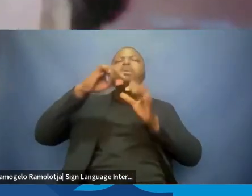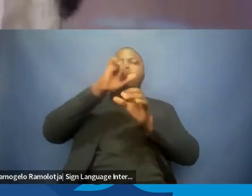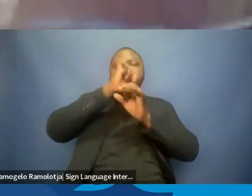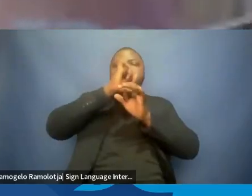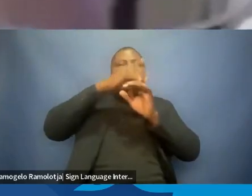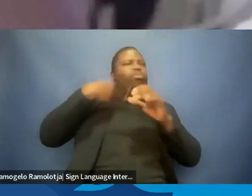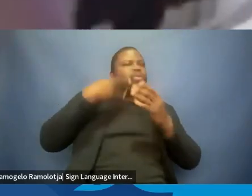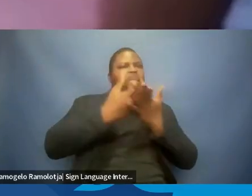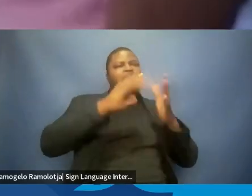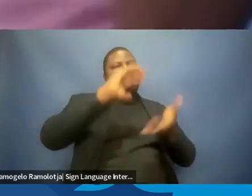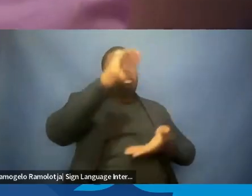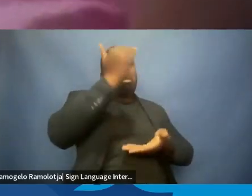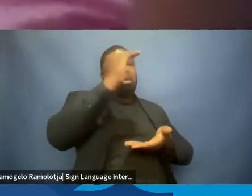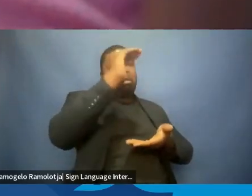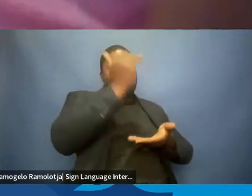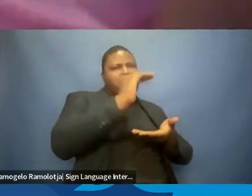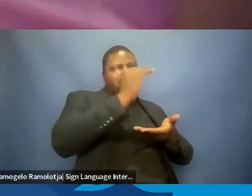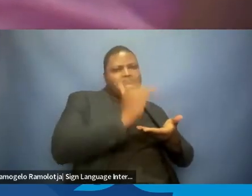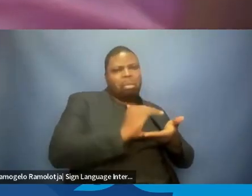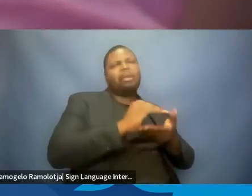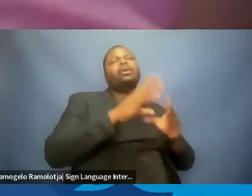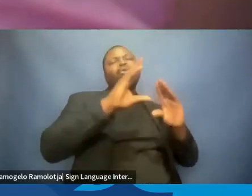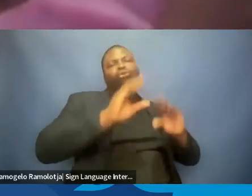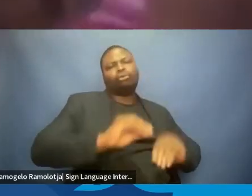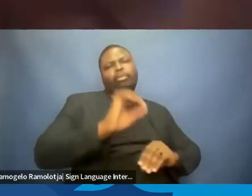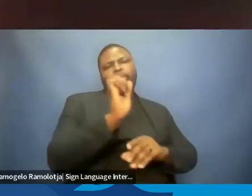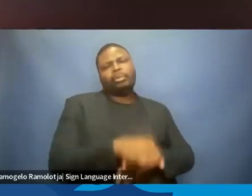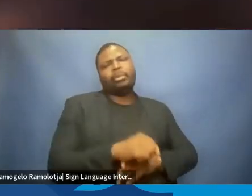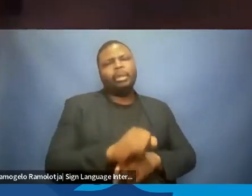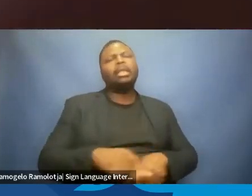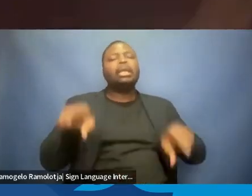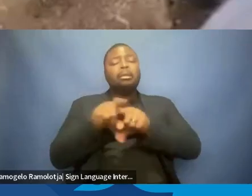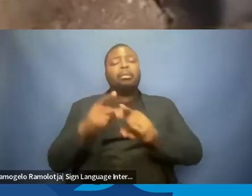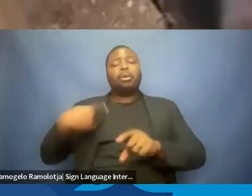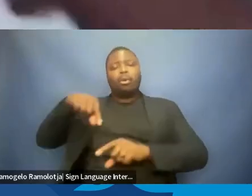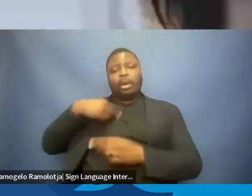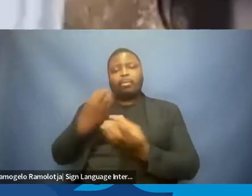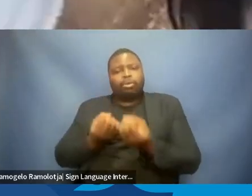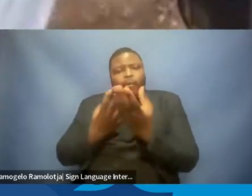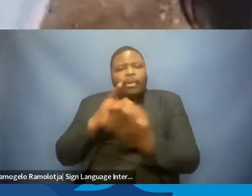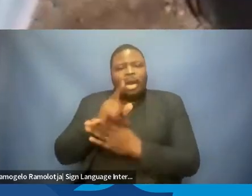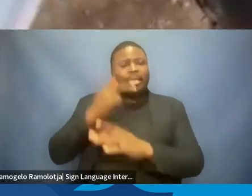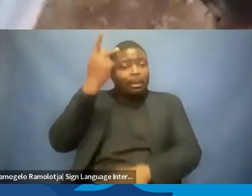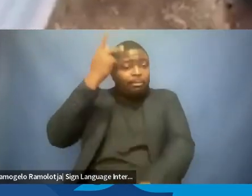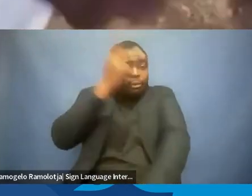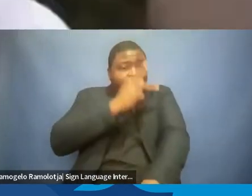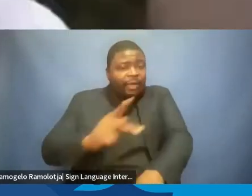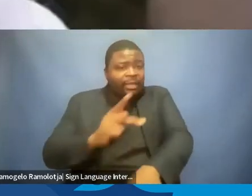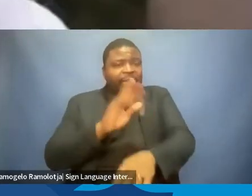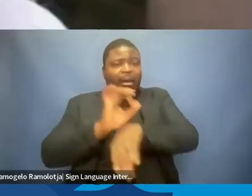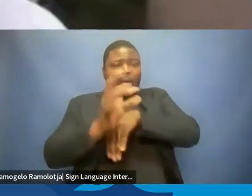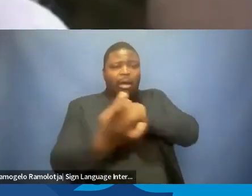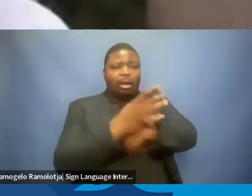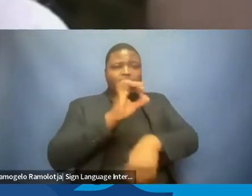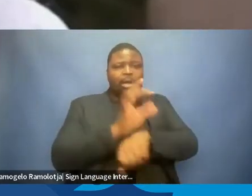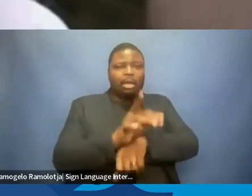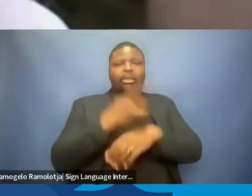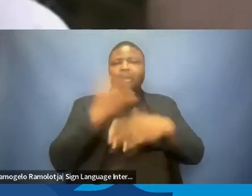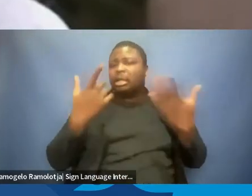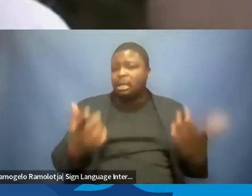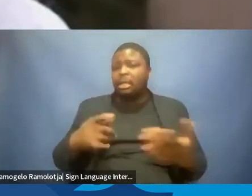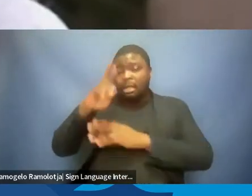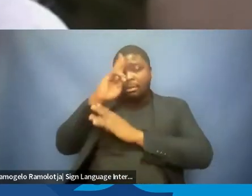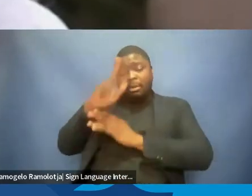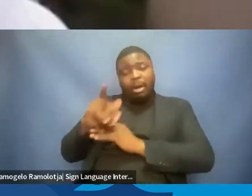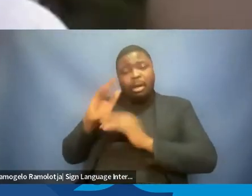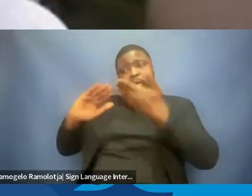and we became part of the solution to provide professional counseling. So as a project, we meet the needs of the community as they